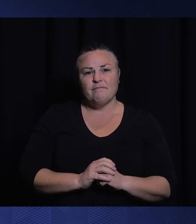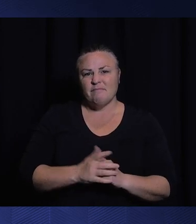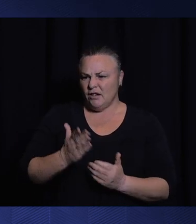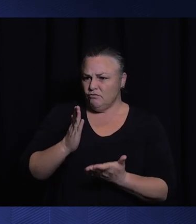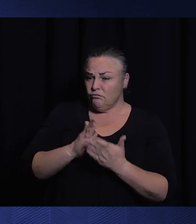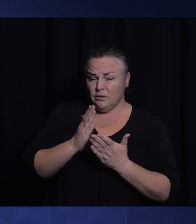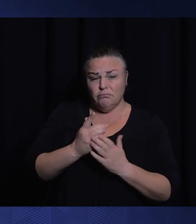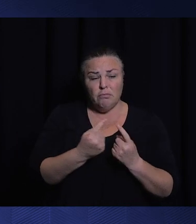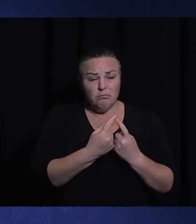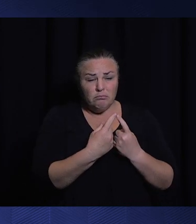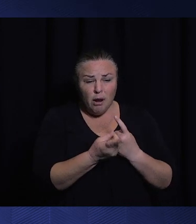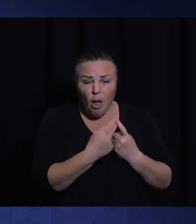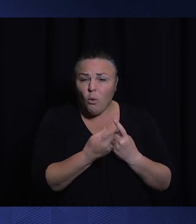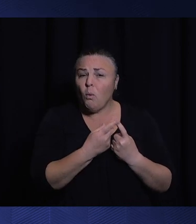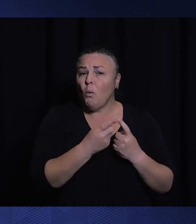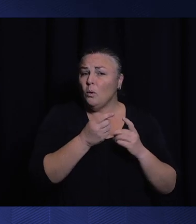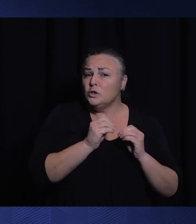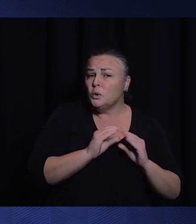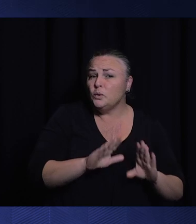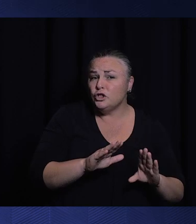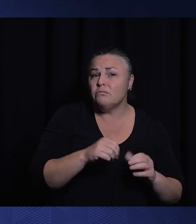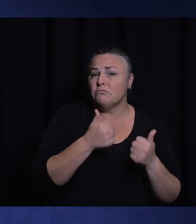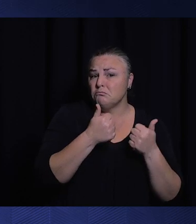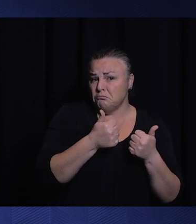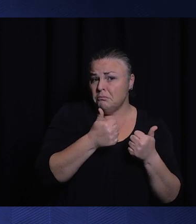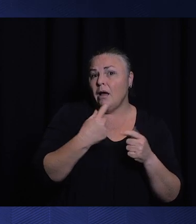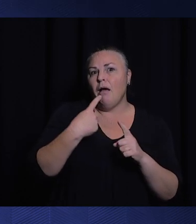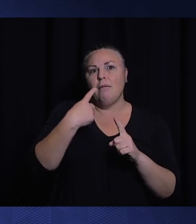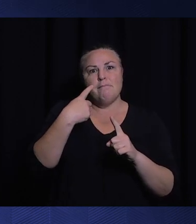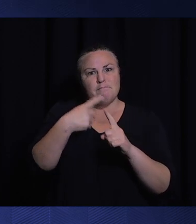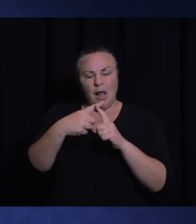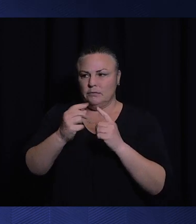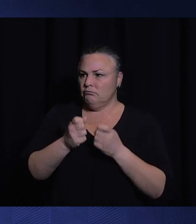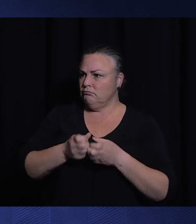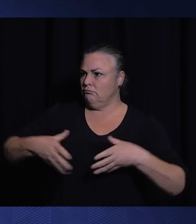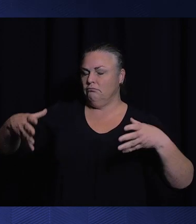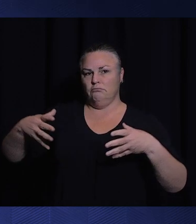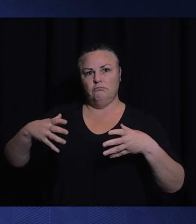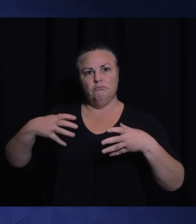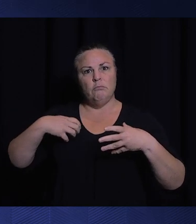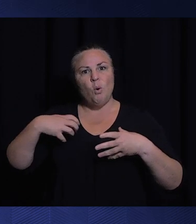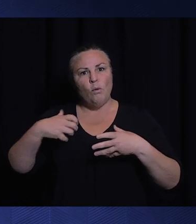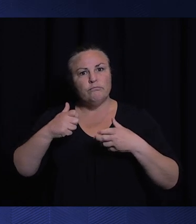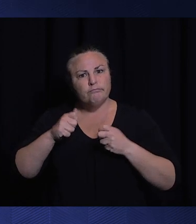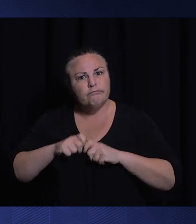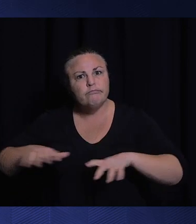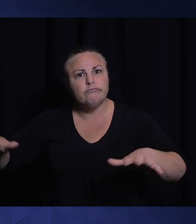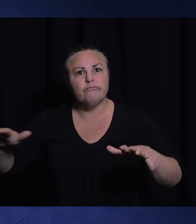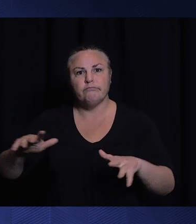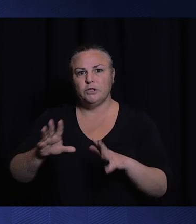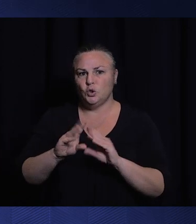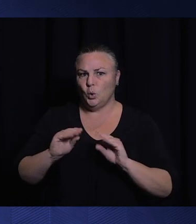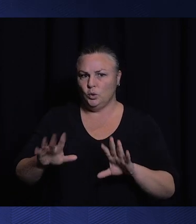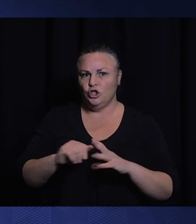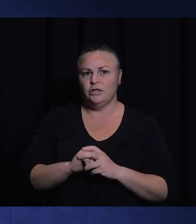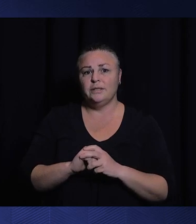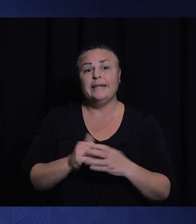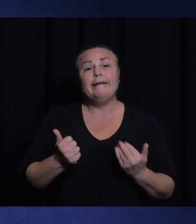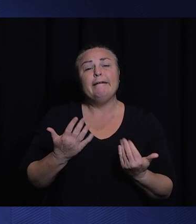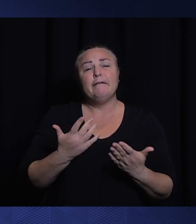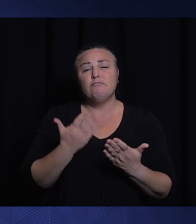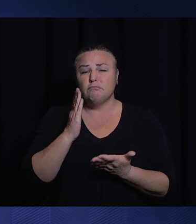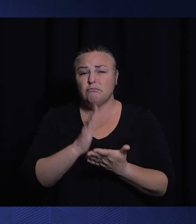interventions, and illustrate how nature-based solutions present a real opportunity to blend hard